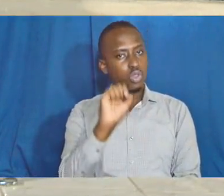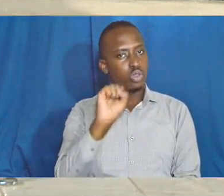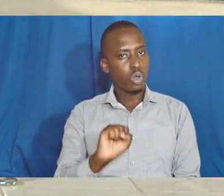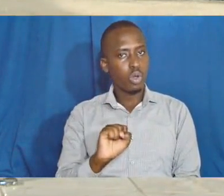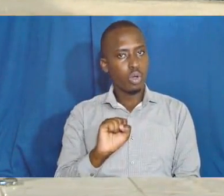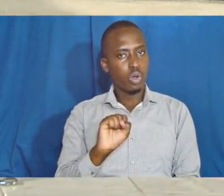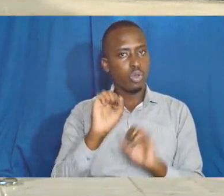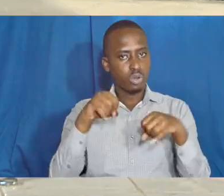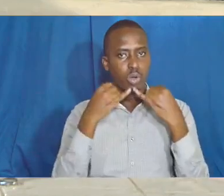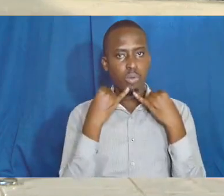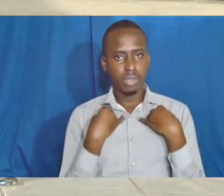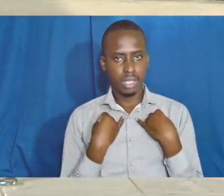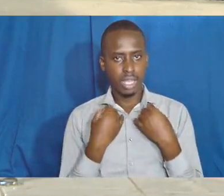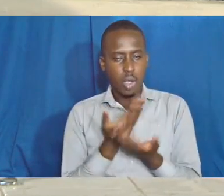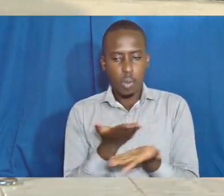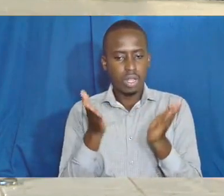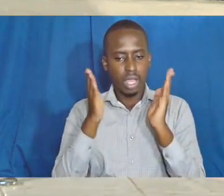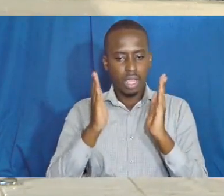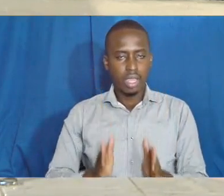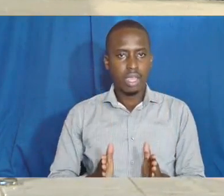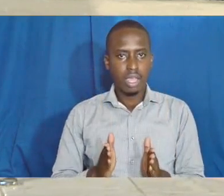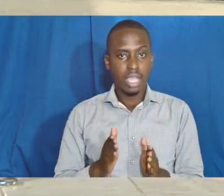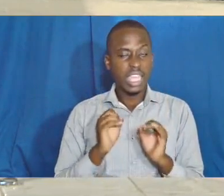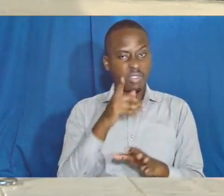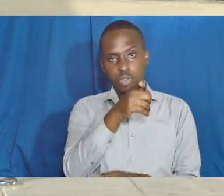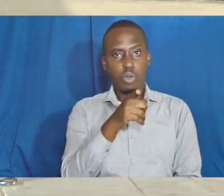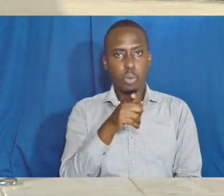tell whether that substance is pure